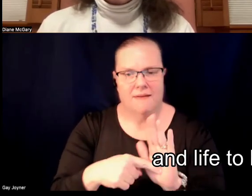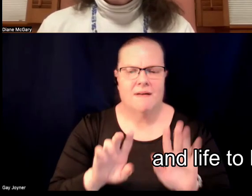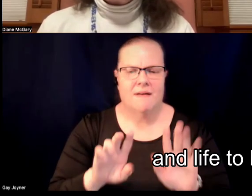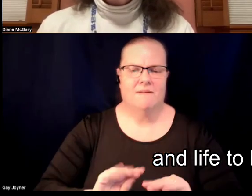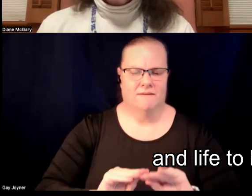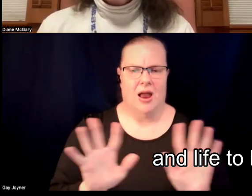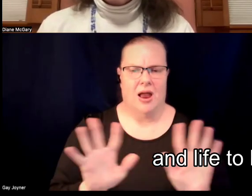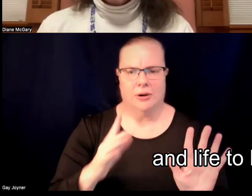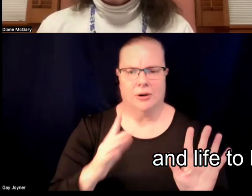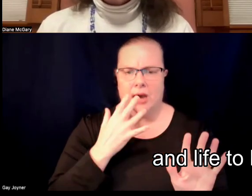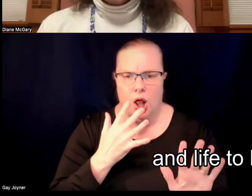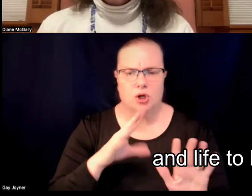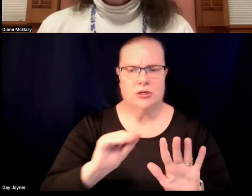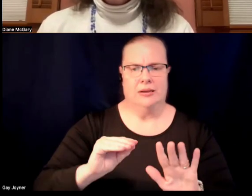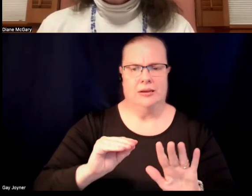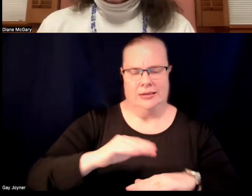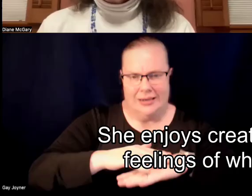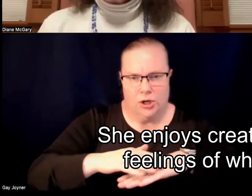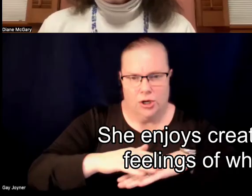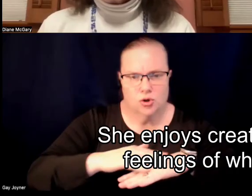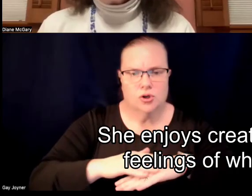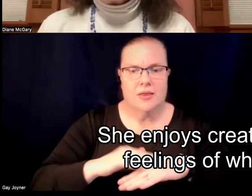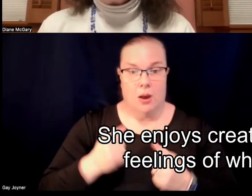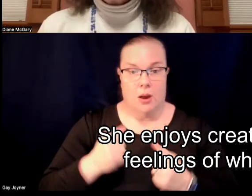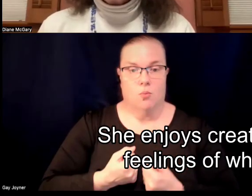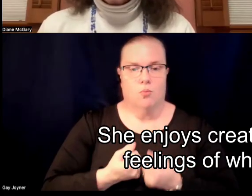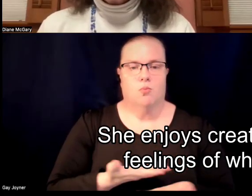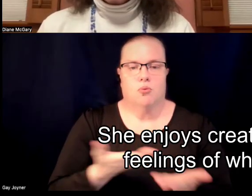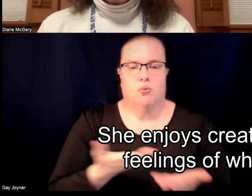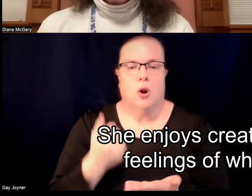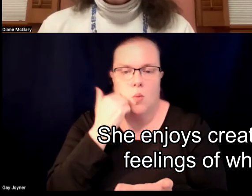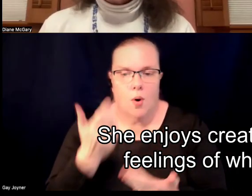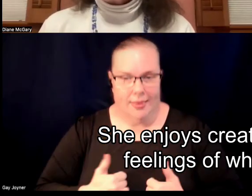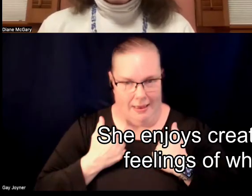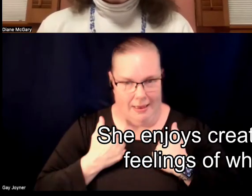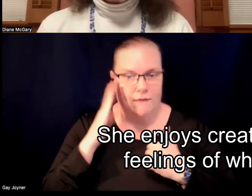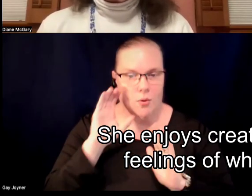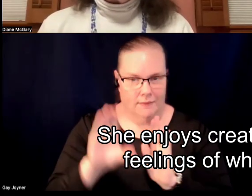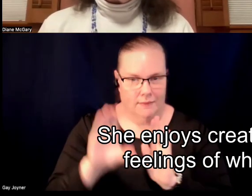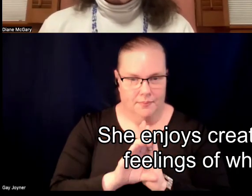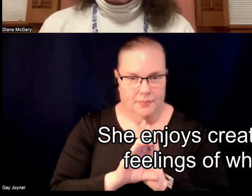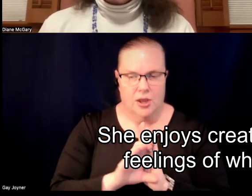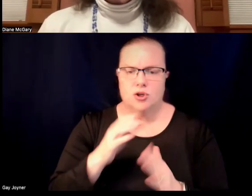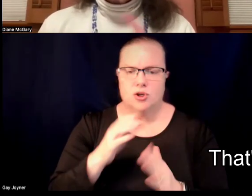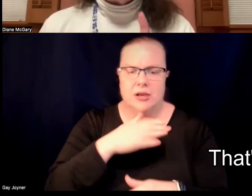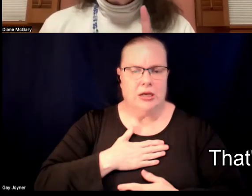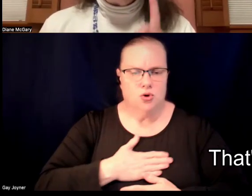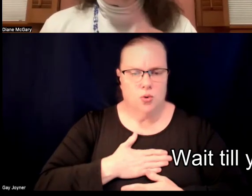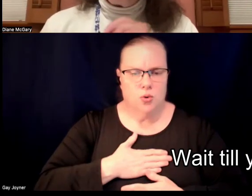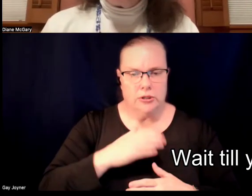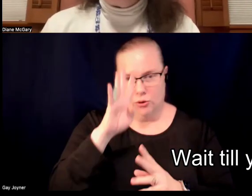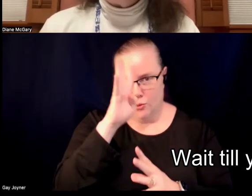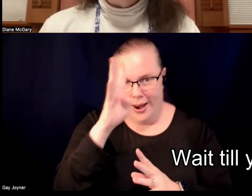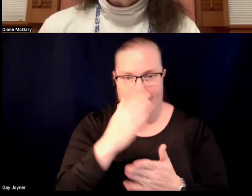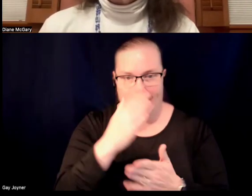warmth and life to her illustrations. She enjoys creating pieces that evoke feelings of whimsy and curiosity. That's so true.